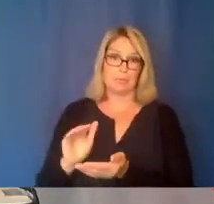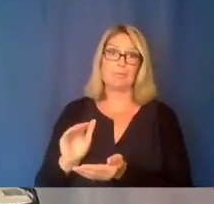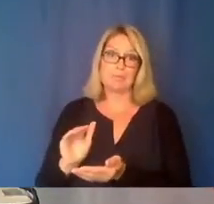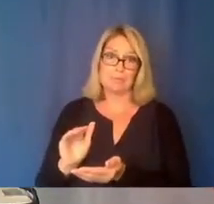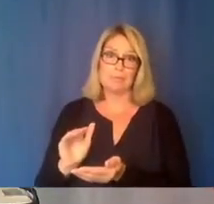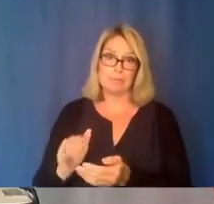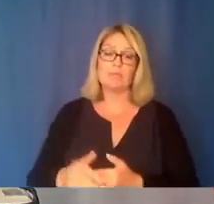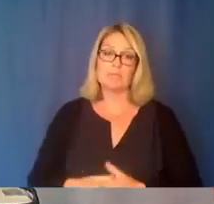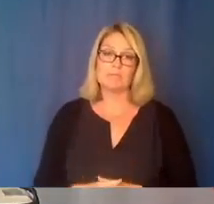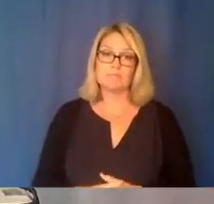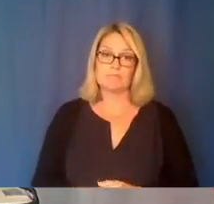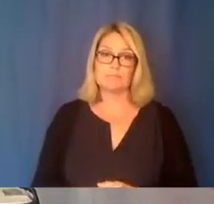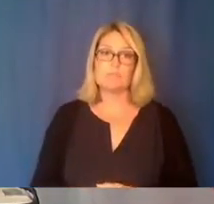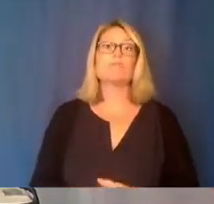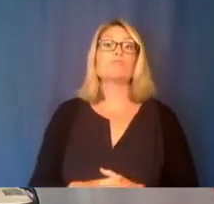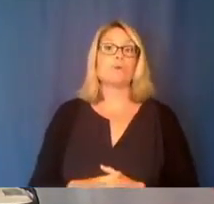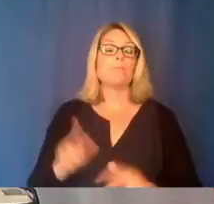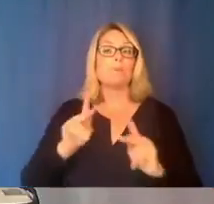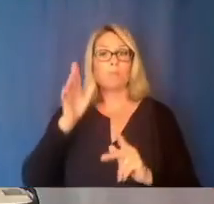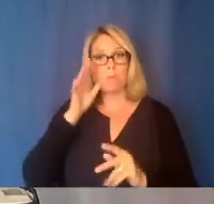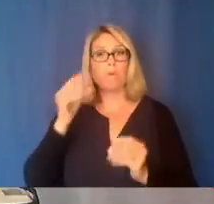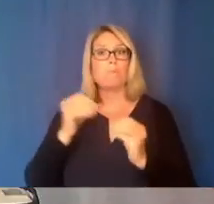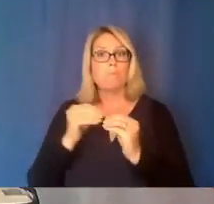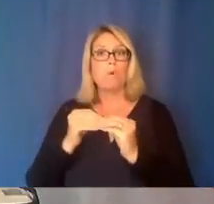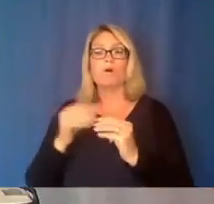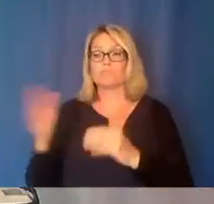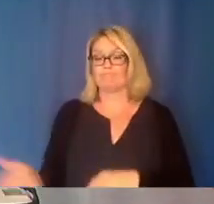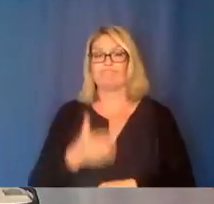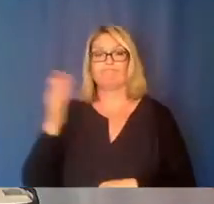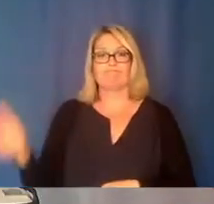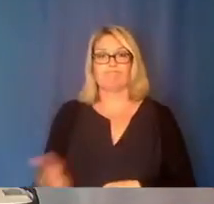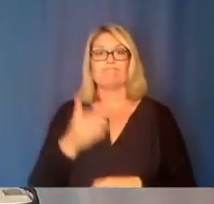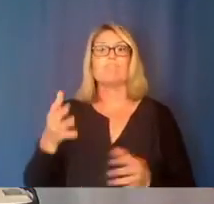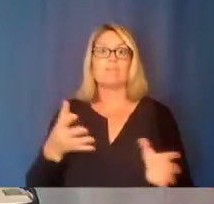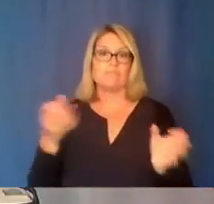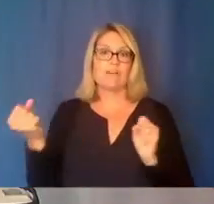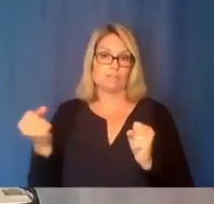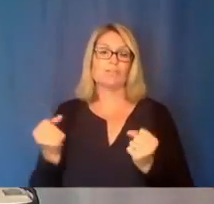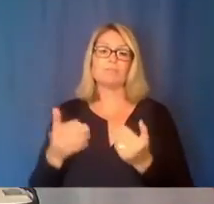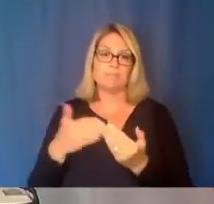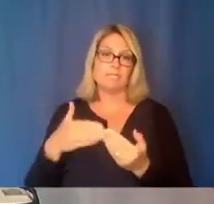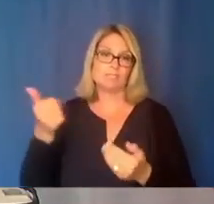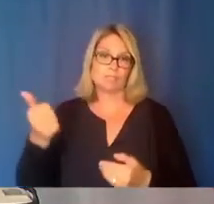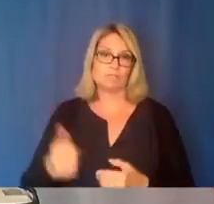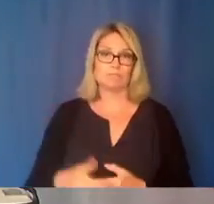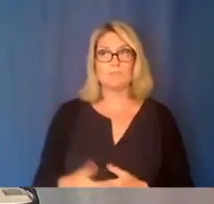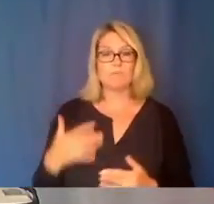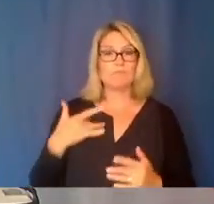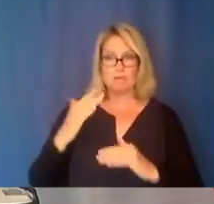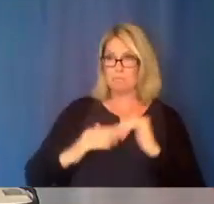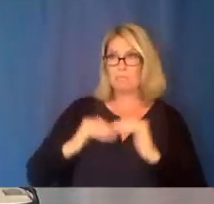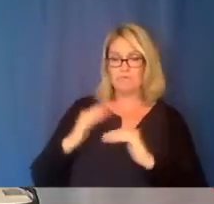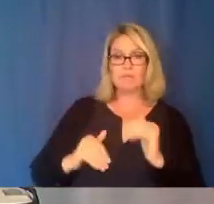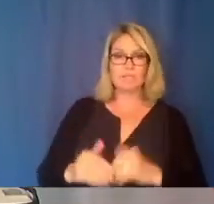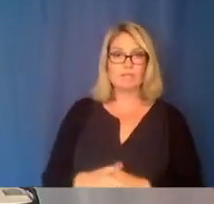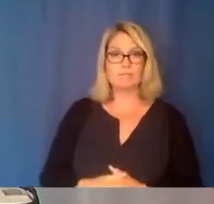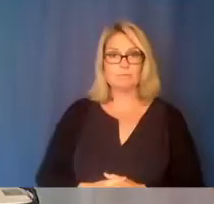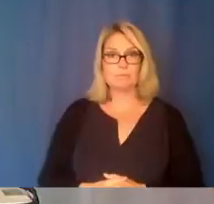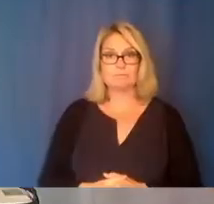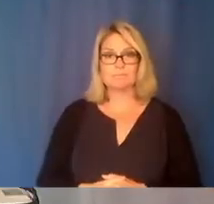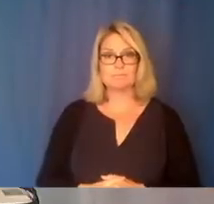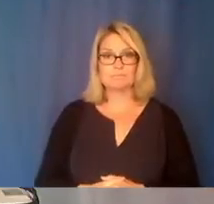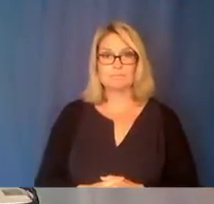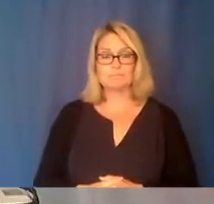officially moving along just through a screening process a little bit easier. So I think we feel comfortable with where we're at, and we have a level of